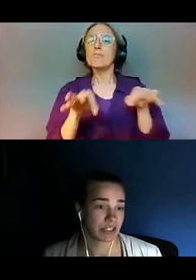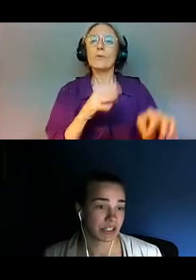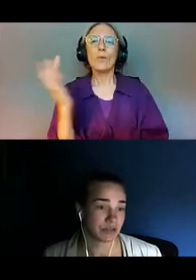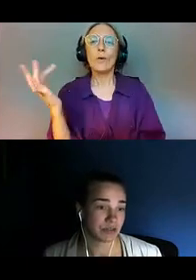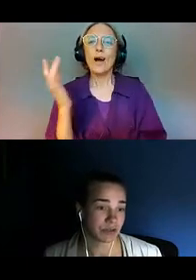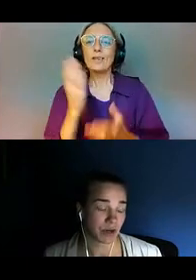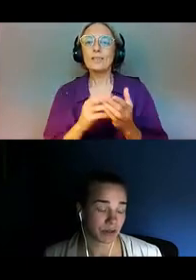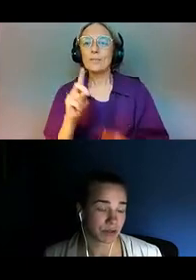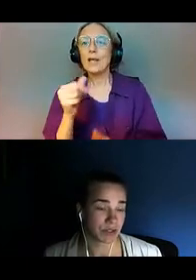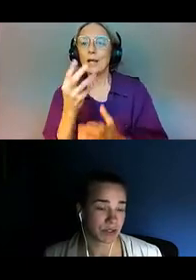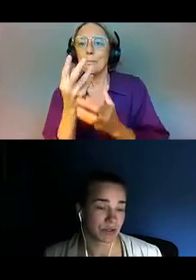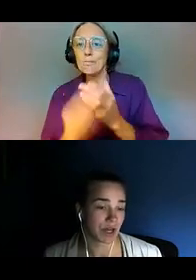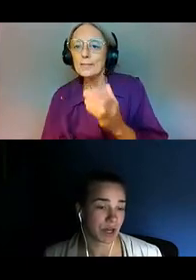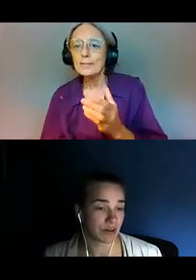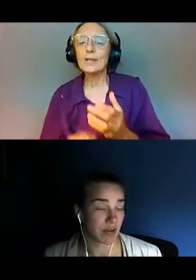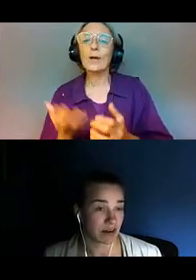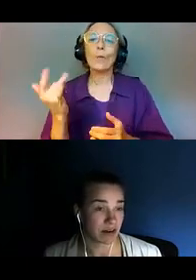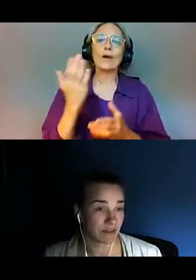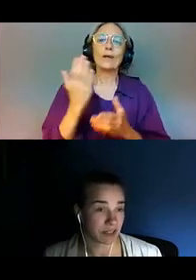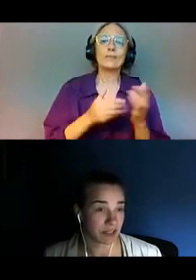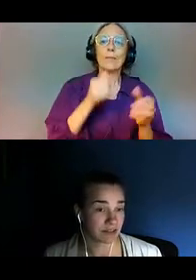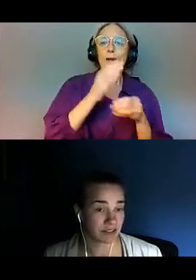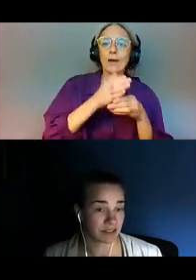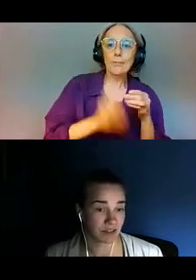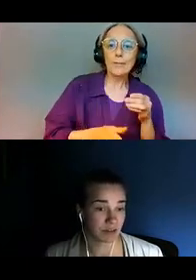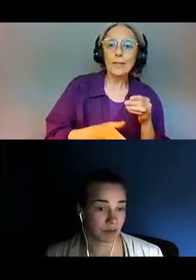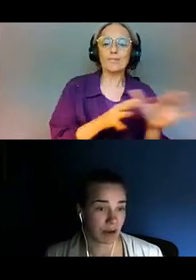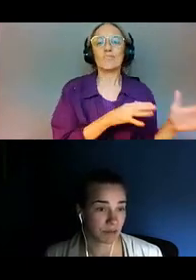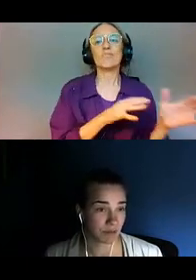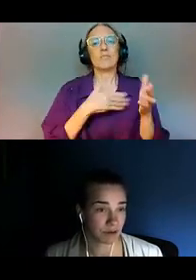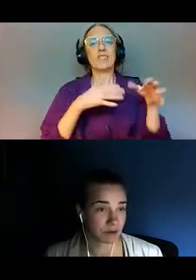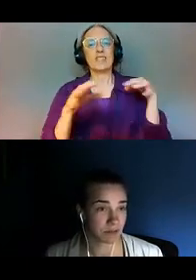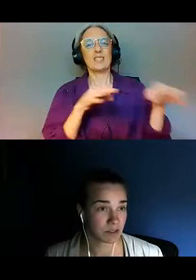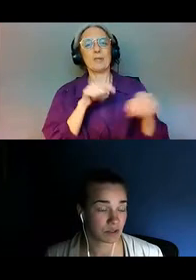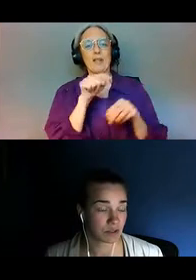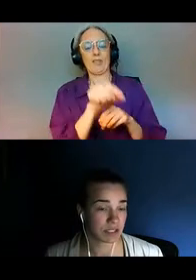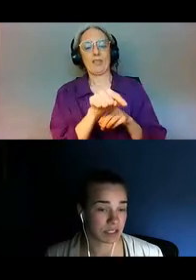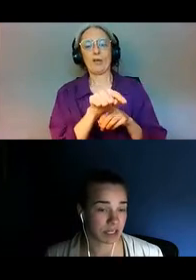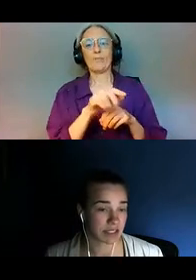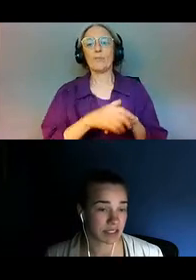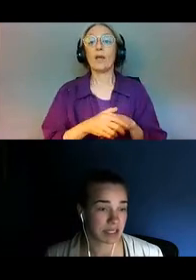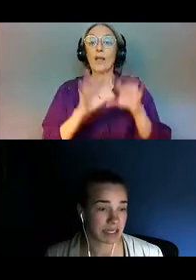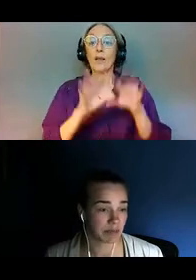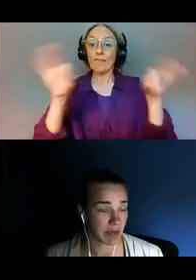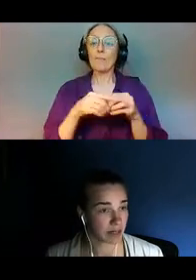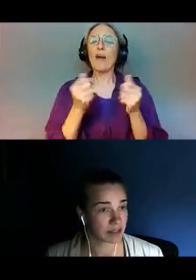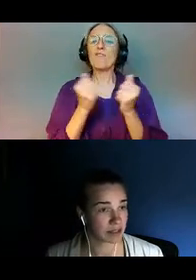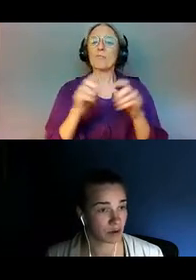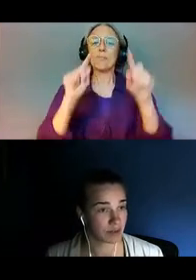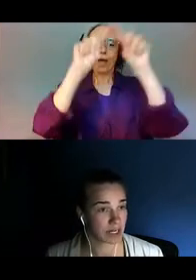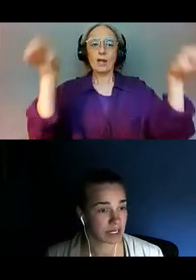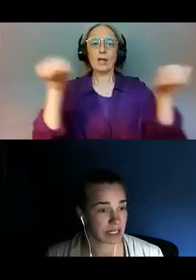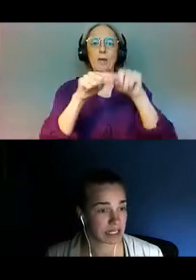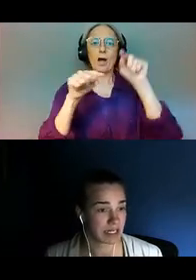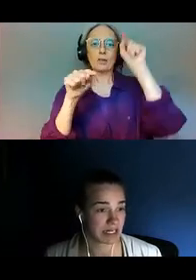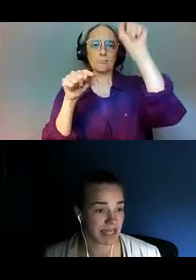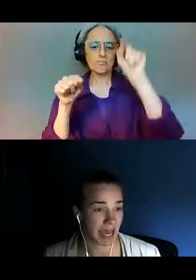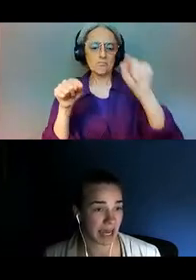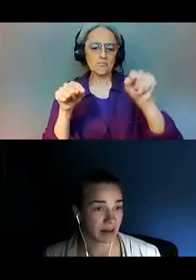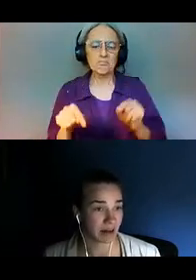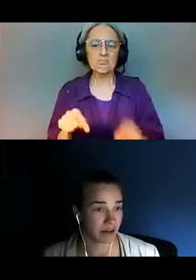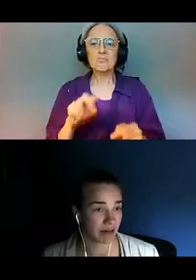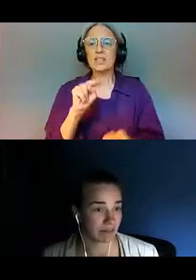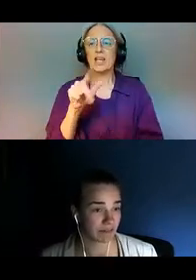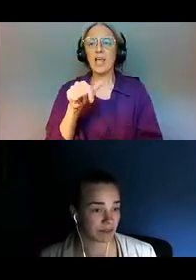We encourage you to also use other narrative fields throughout the form to discuss the impact COVID-19